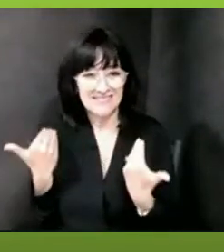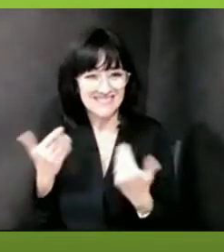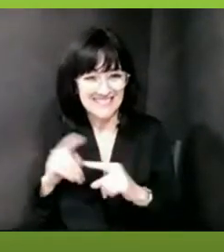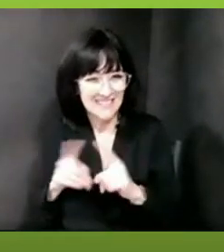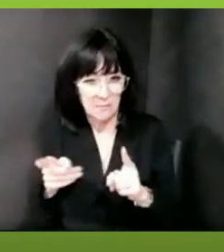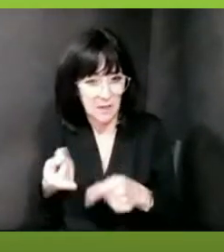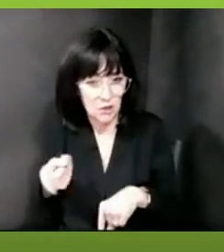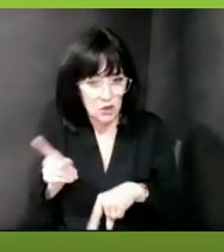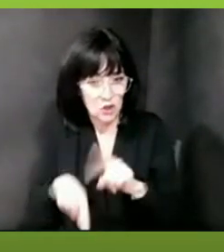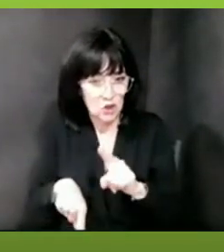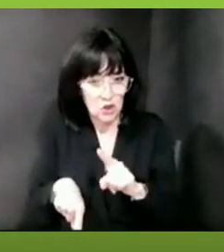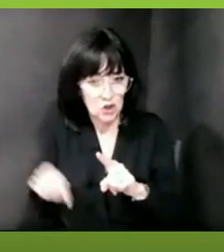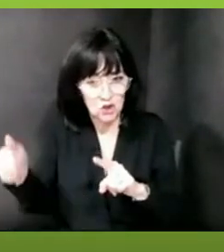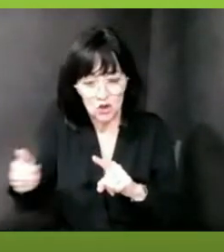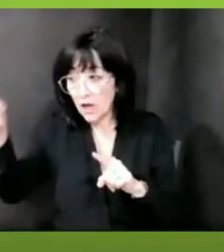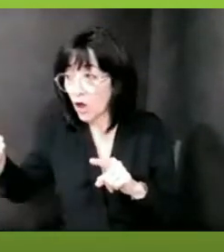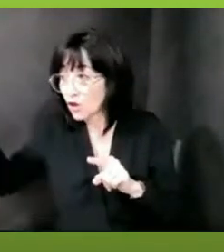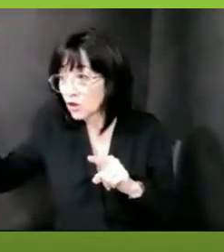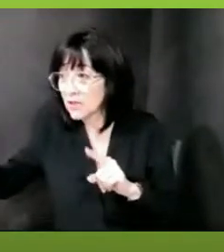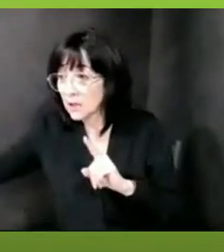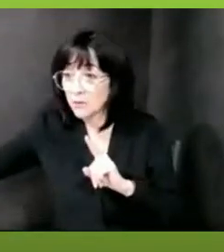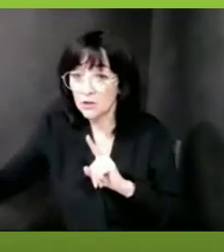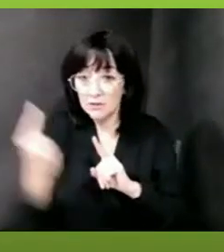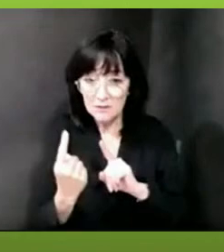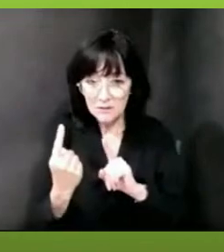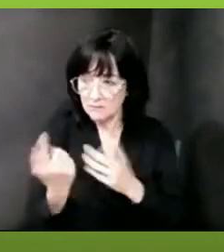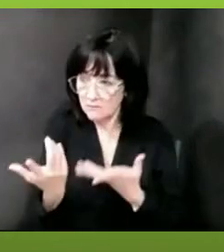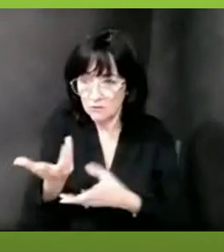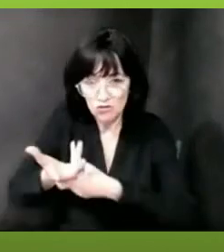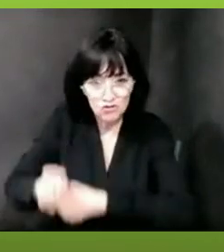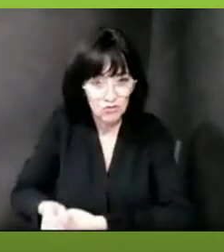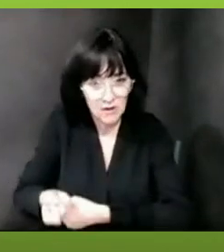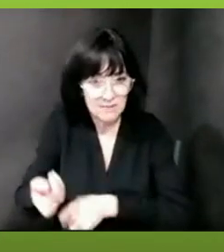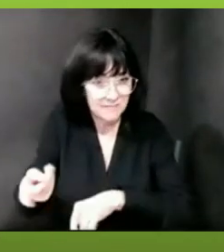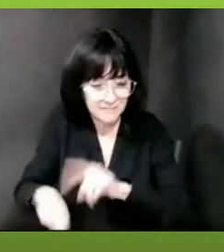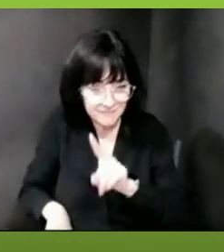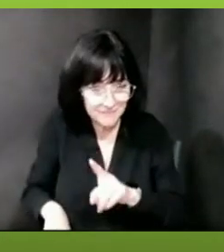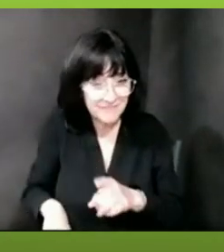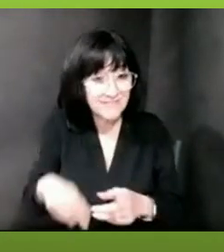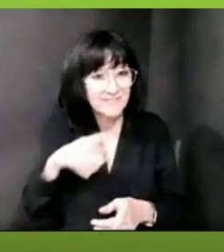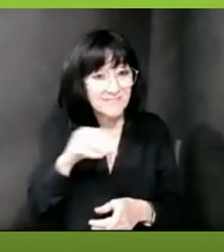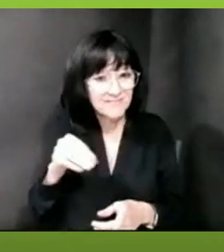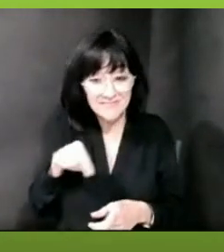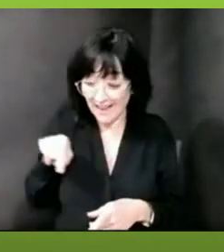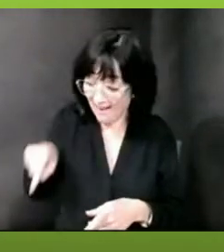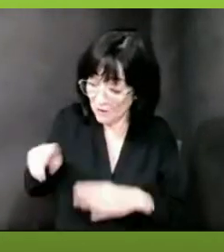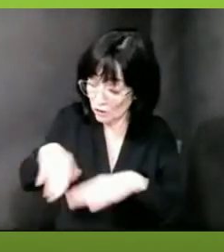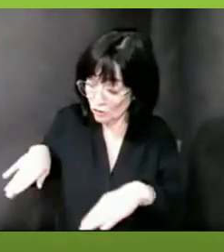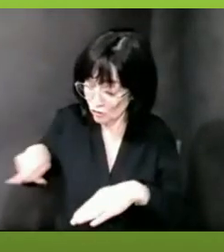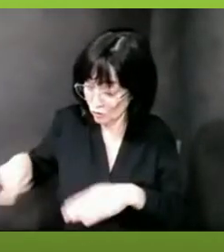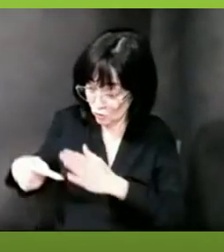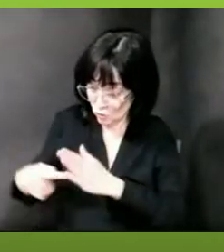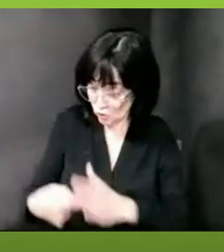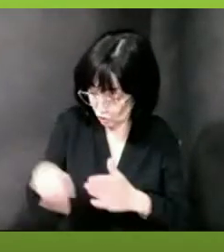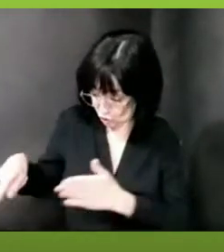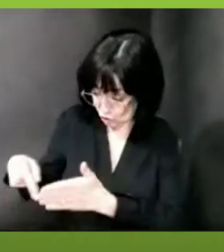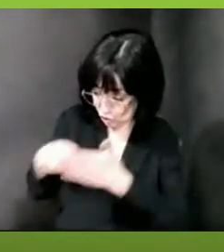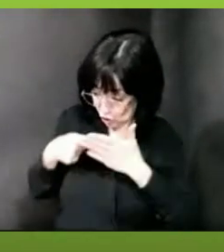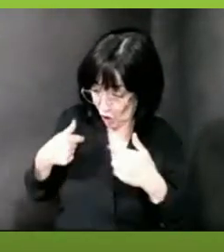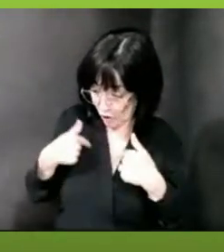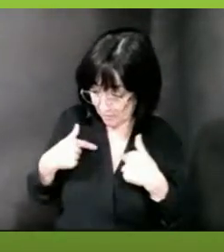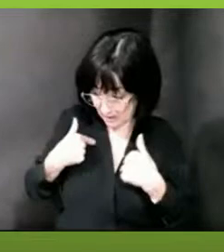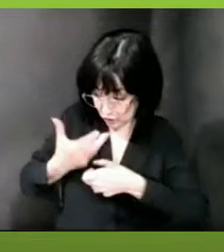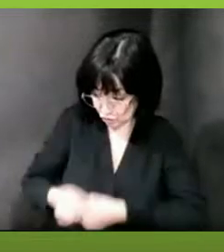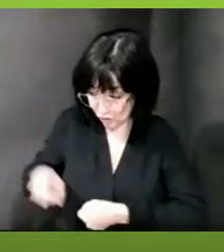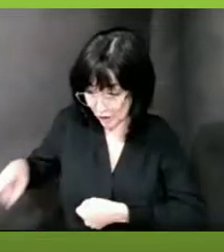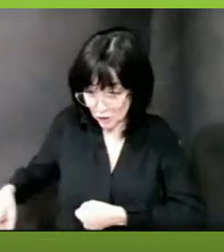trust between the caregivers and the kids to know that the kids were going to show them the right thing. but we've seen that trust